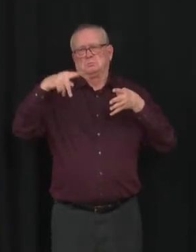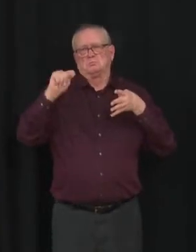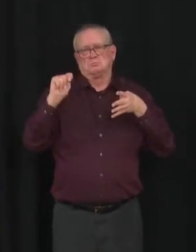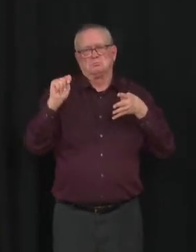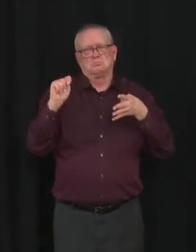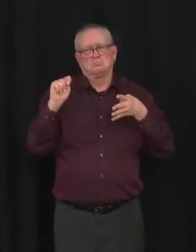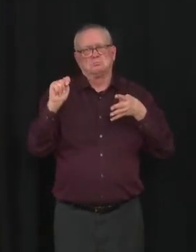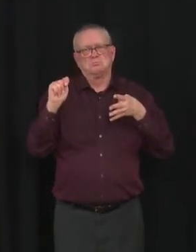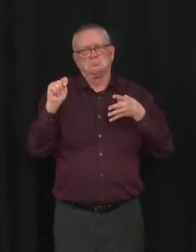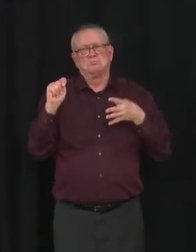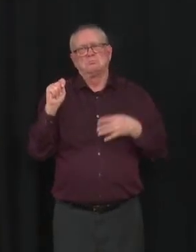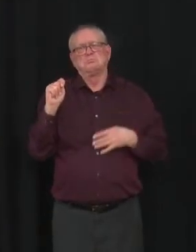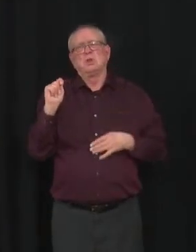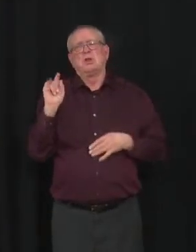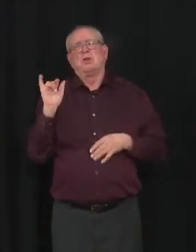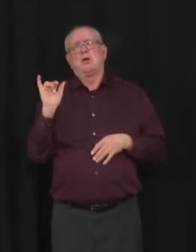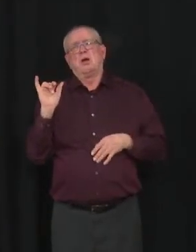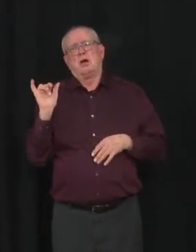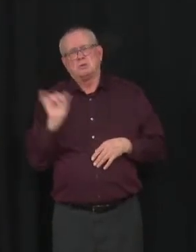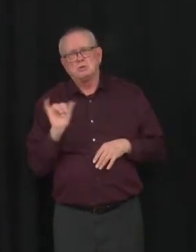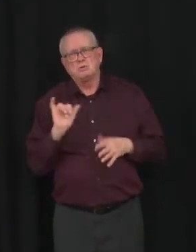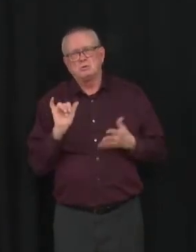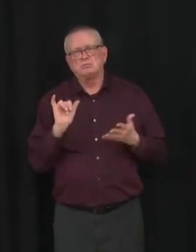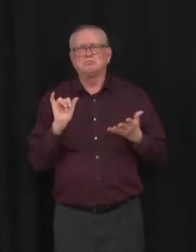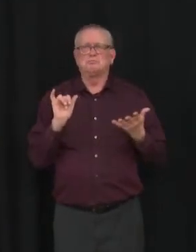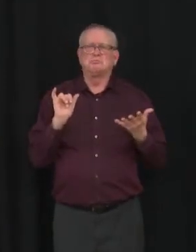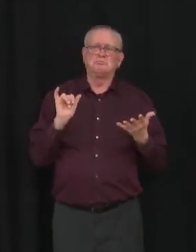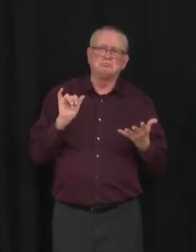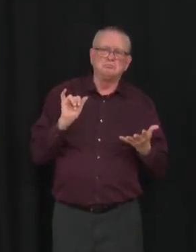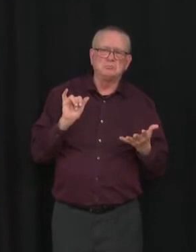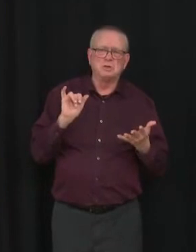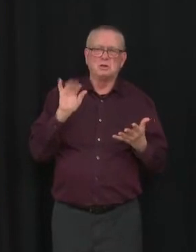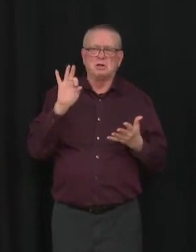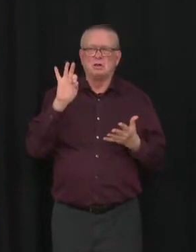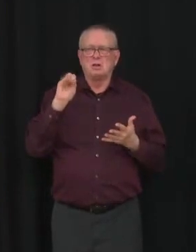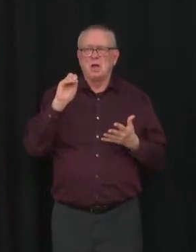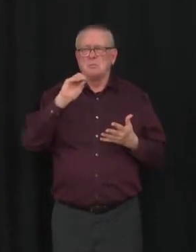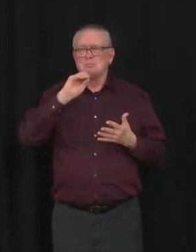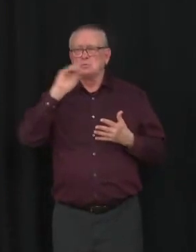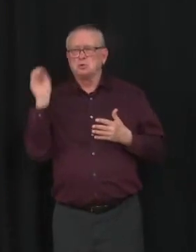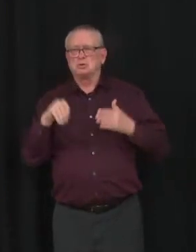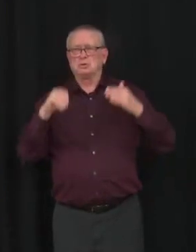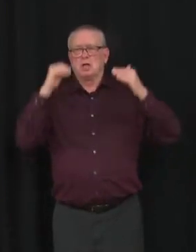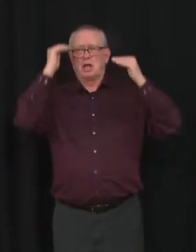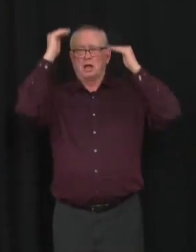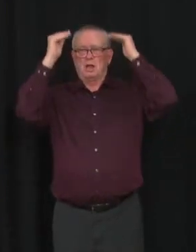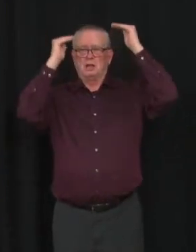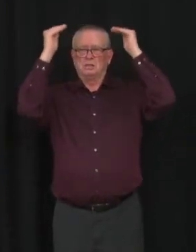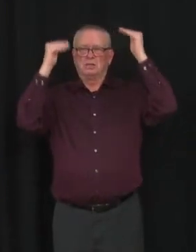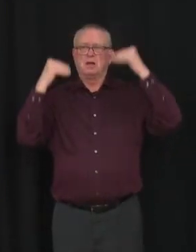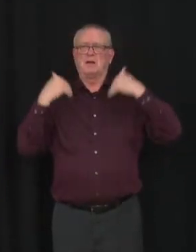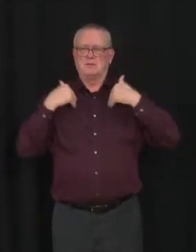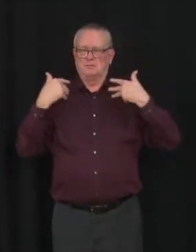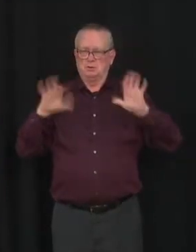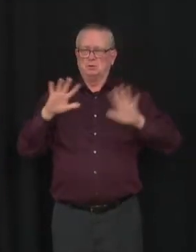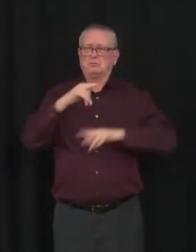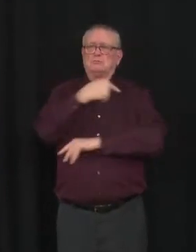nearly 90% of the adult population with at least a first dose of vaccination